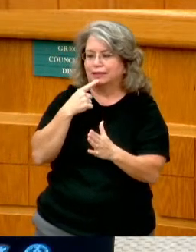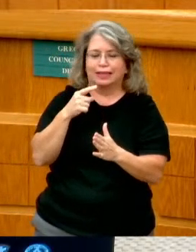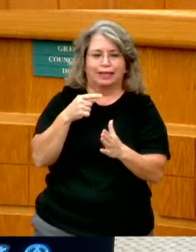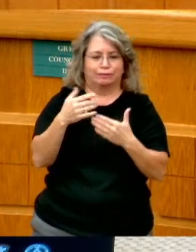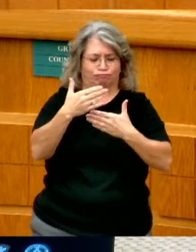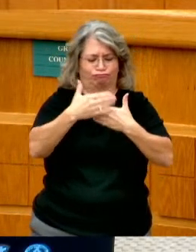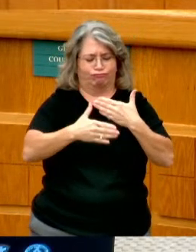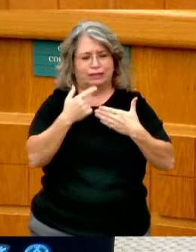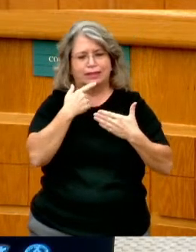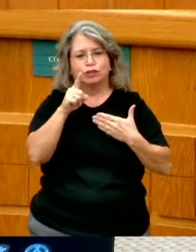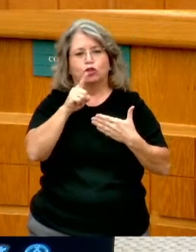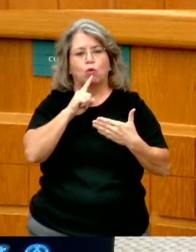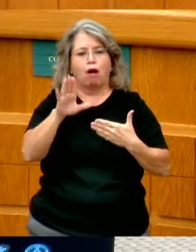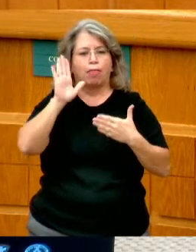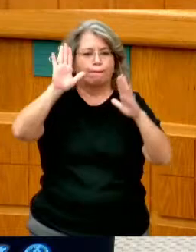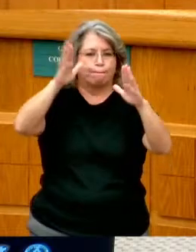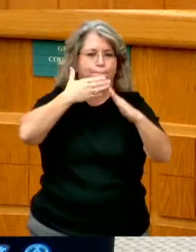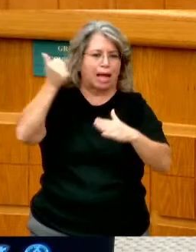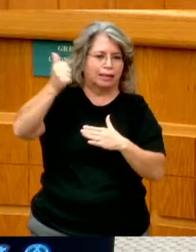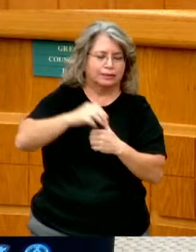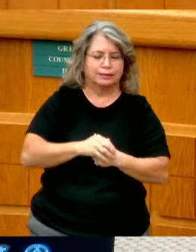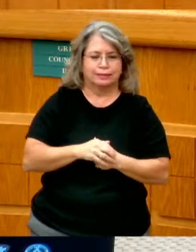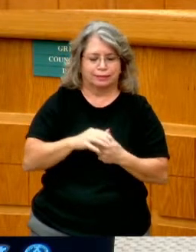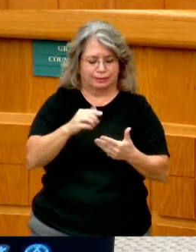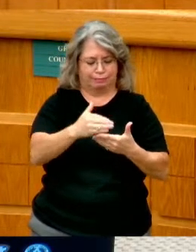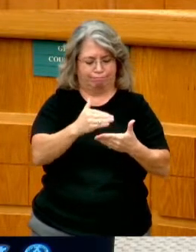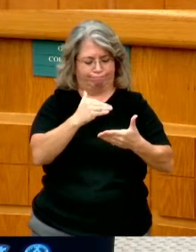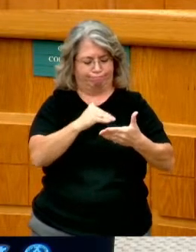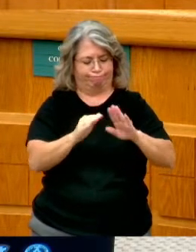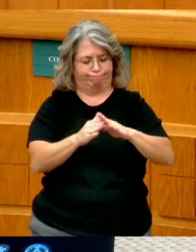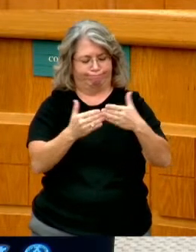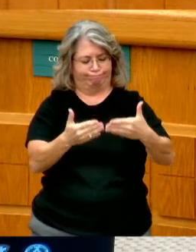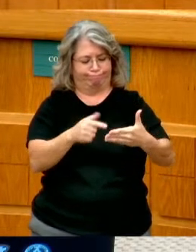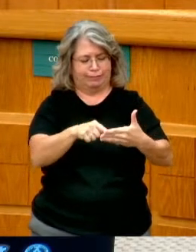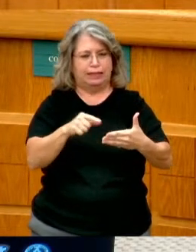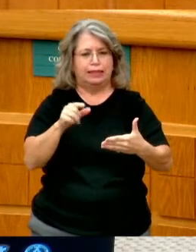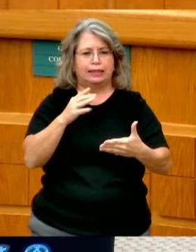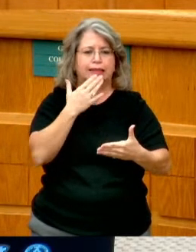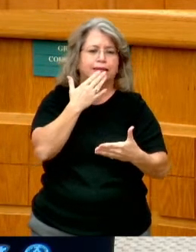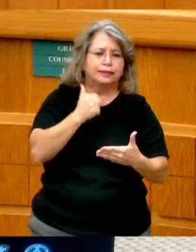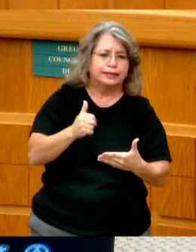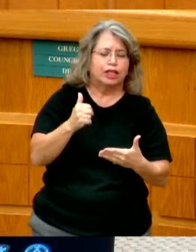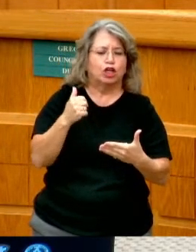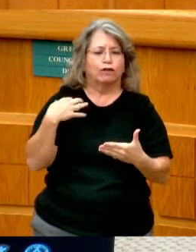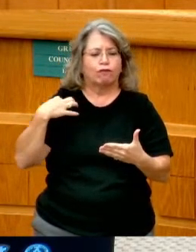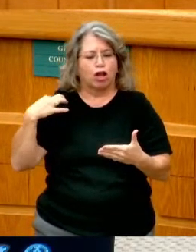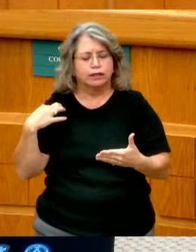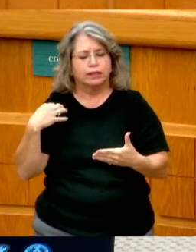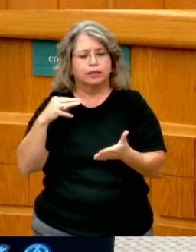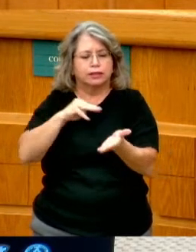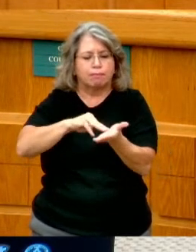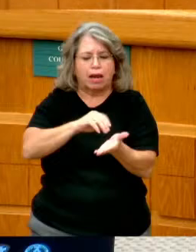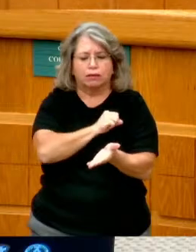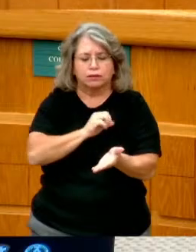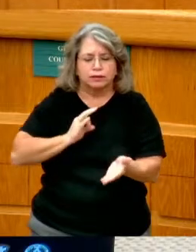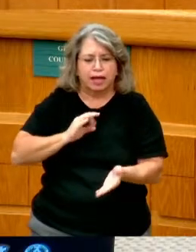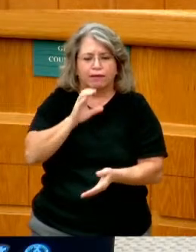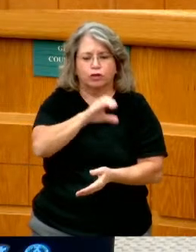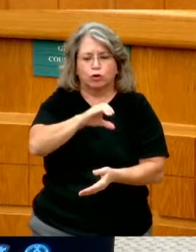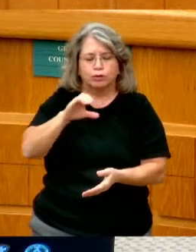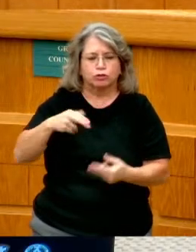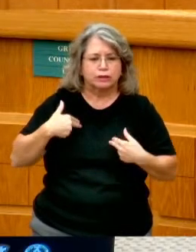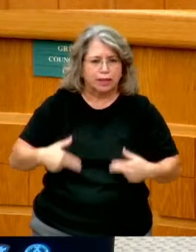says, "Dear volunteers, medical staff, Corpus Christi Health Department, and all